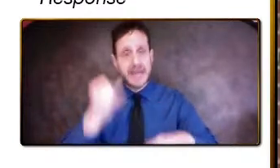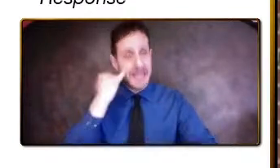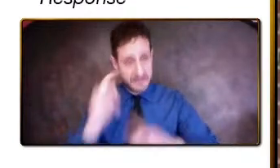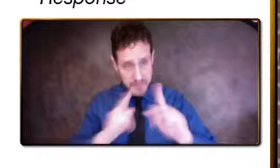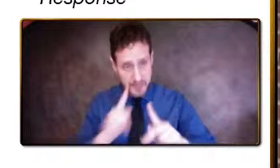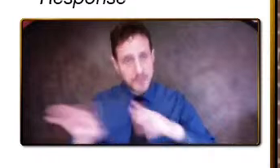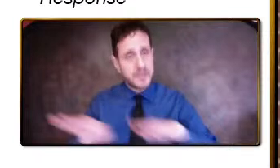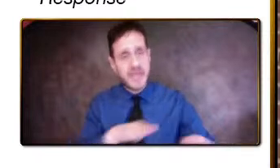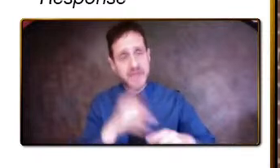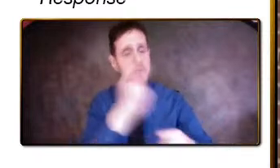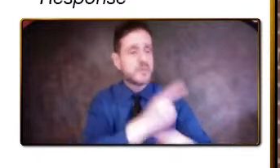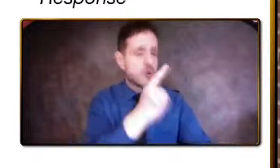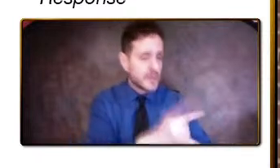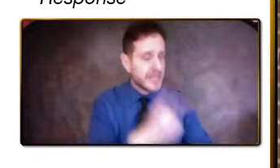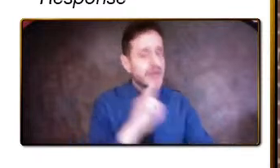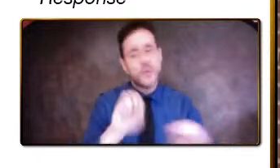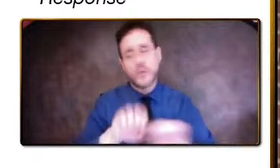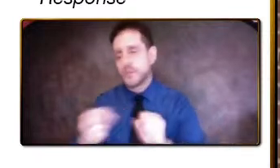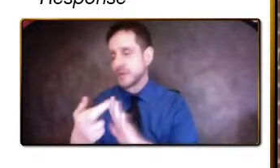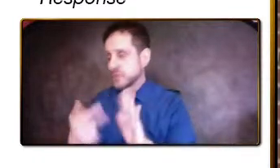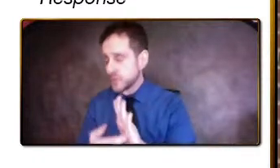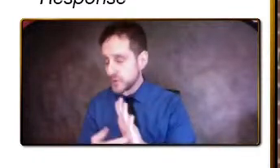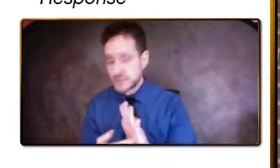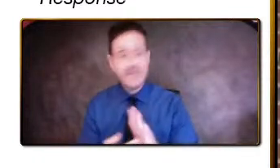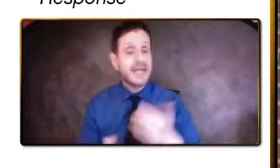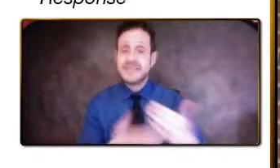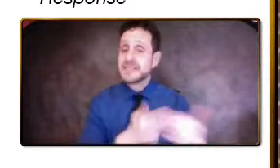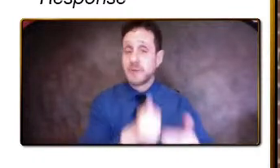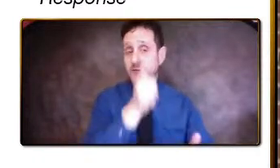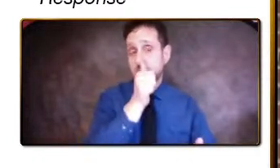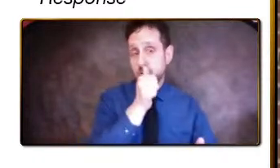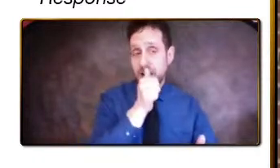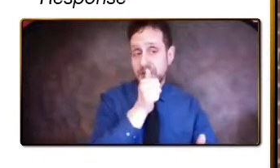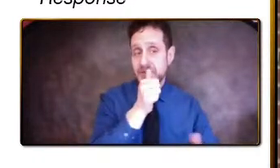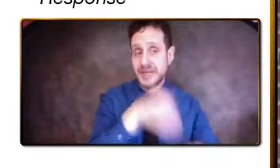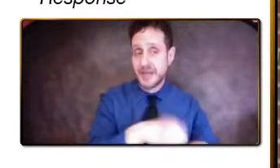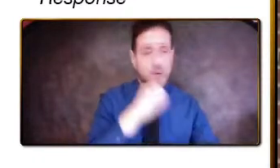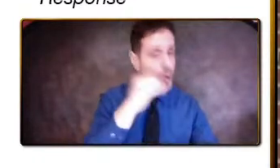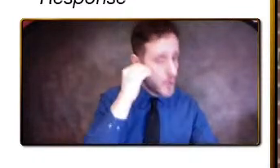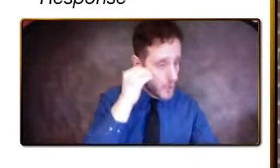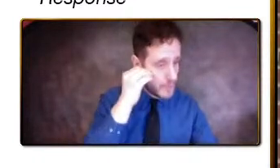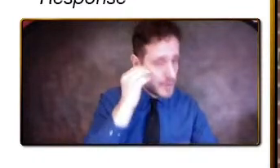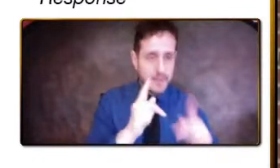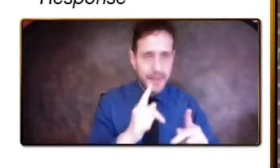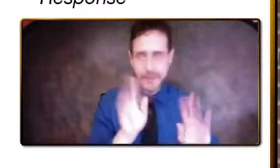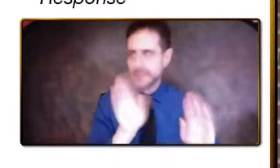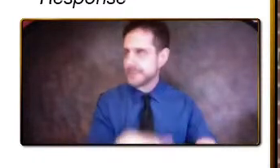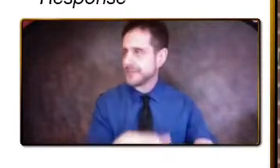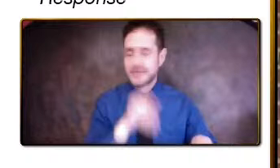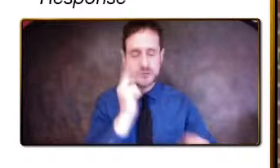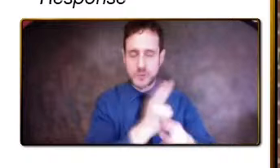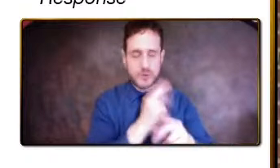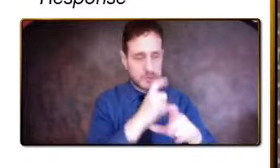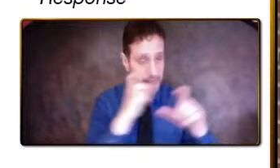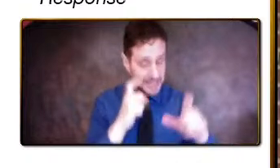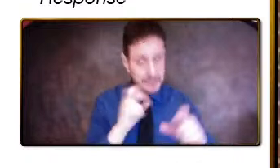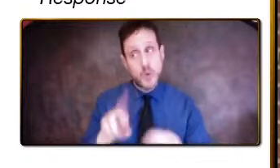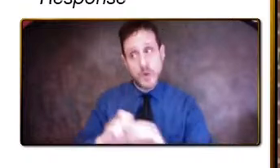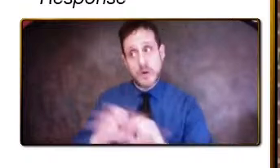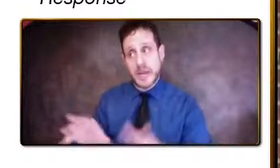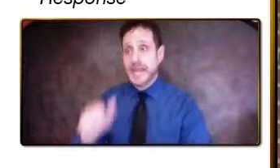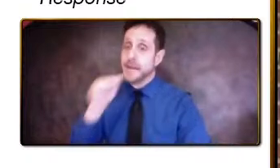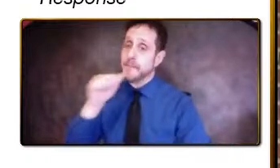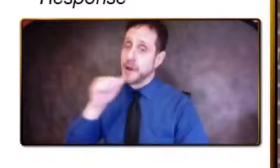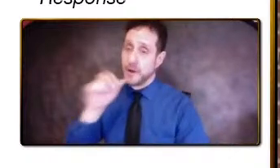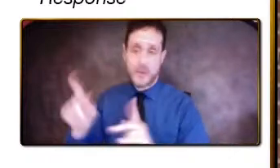So whether it's in a home with mixed households where masks are not used, or obviously in a bar where masks are not used. And